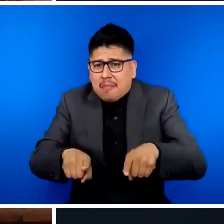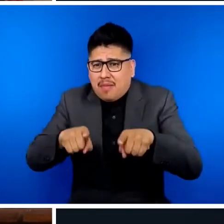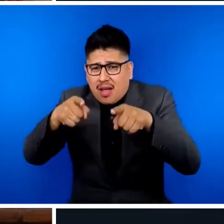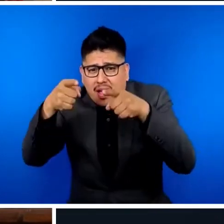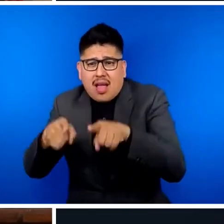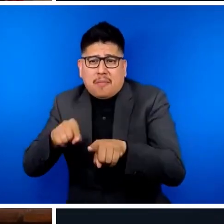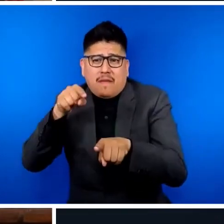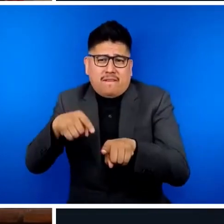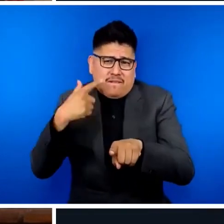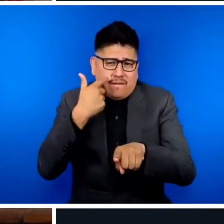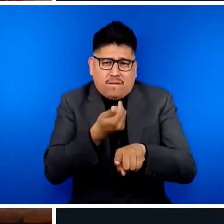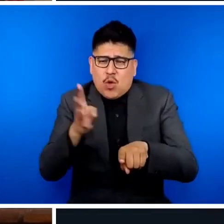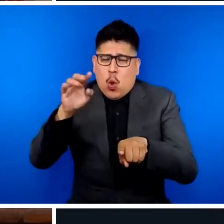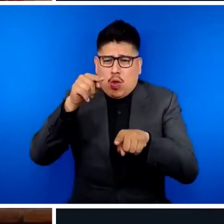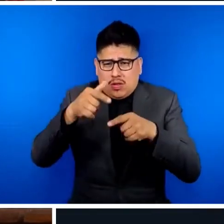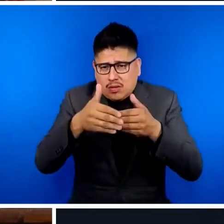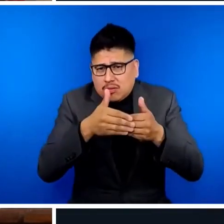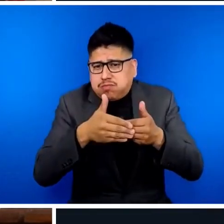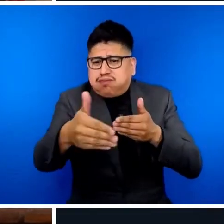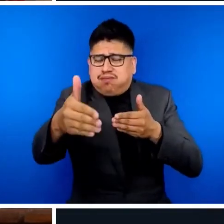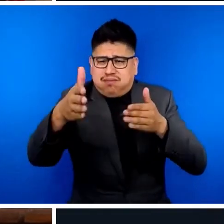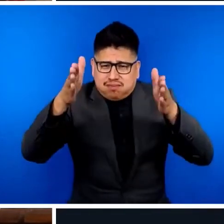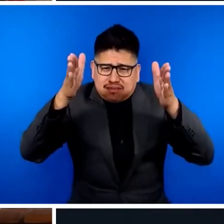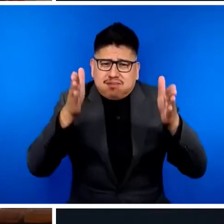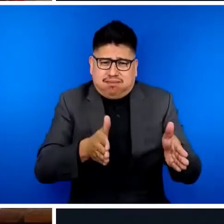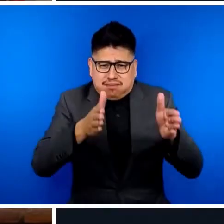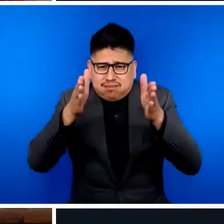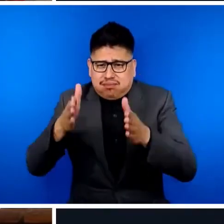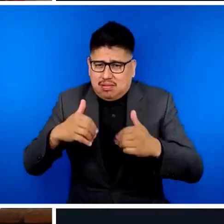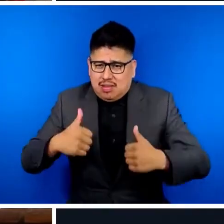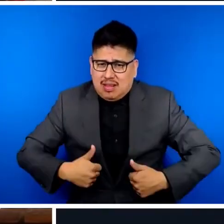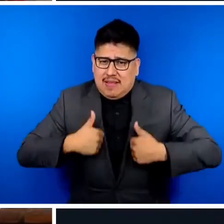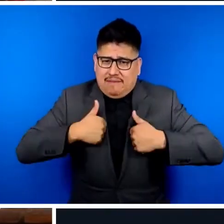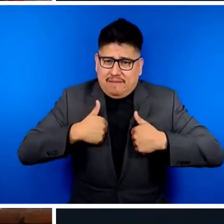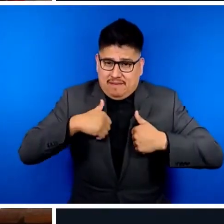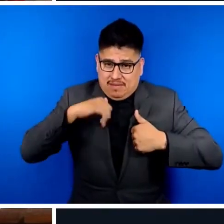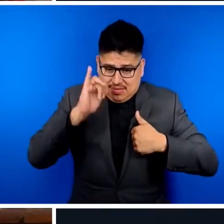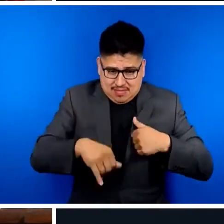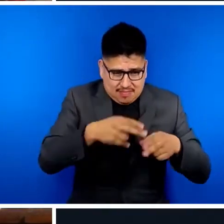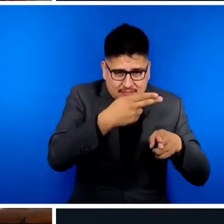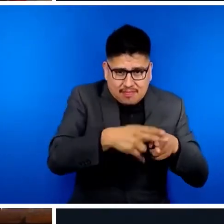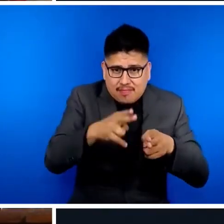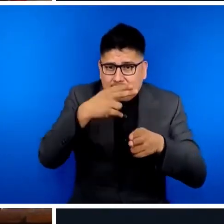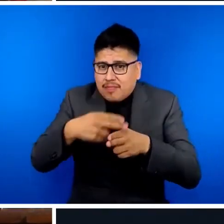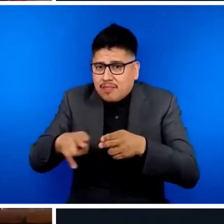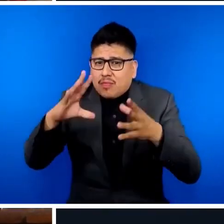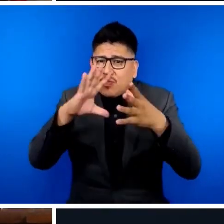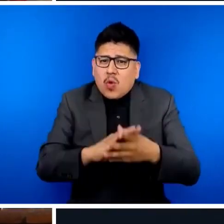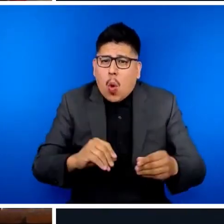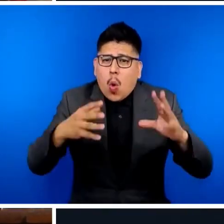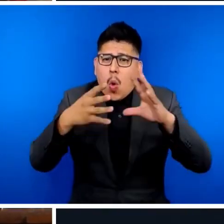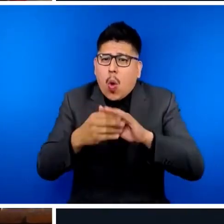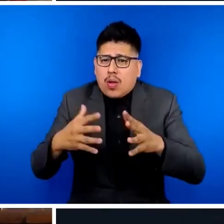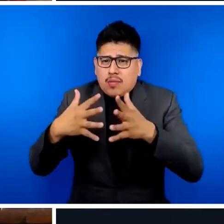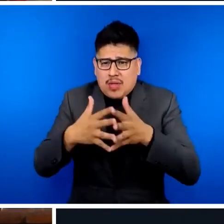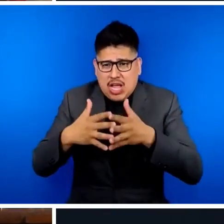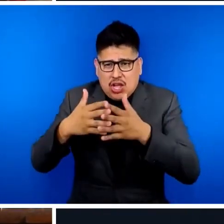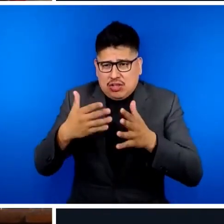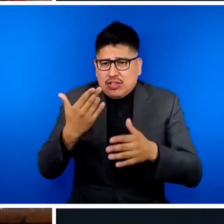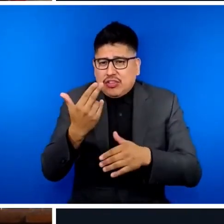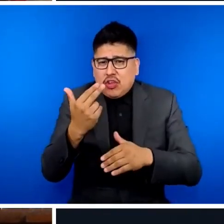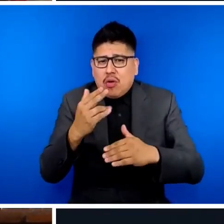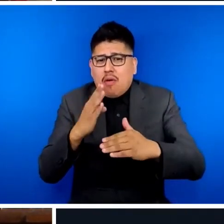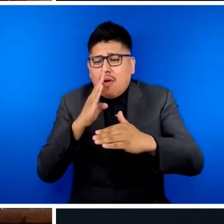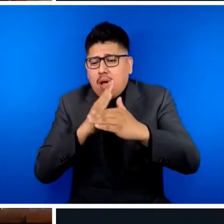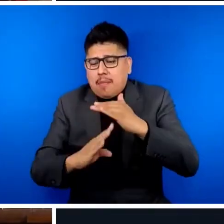lifetimes. In those brief chapters, Americans built this nation from 13 humble colonies into the